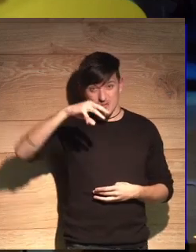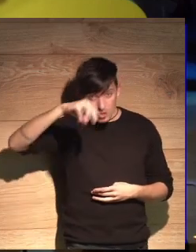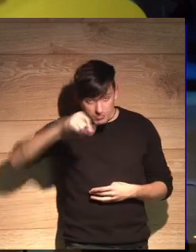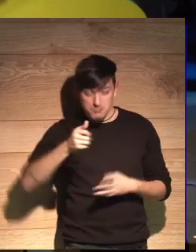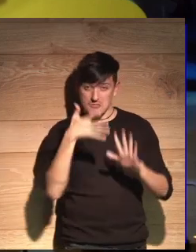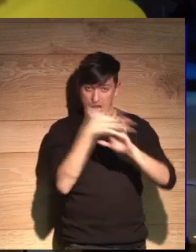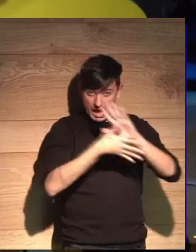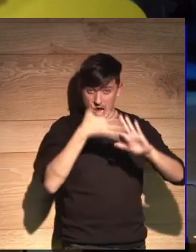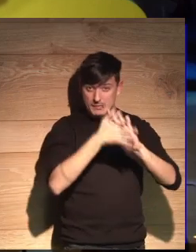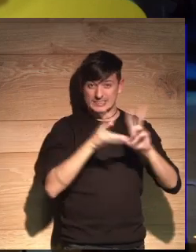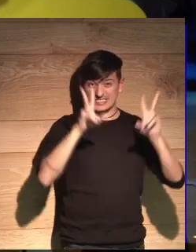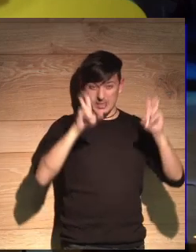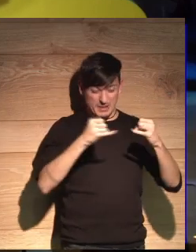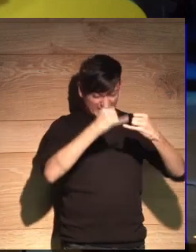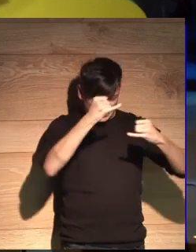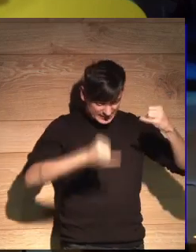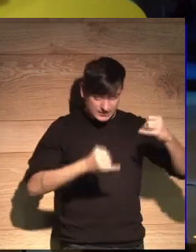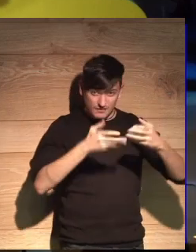about